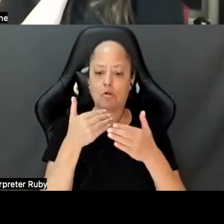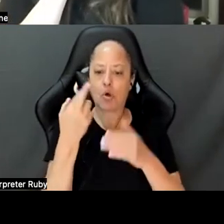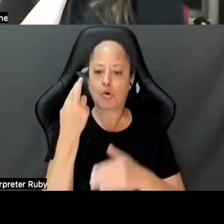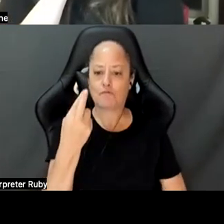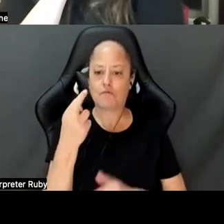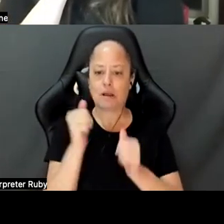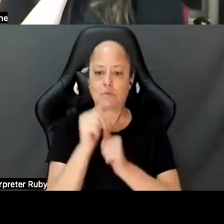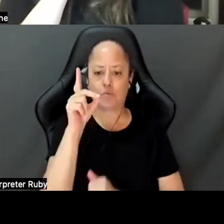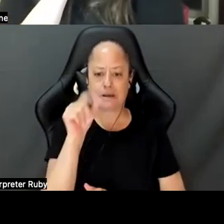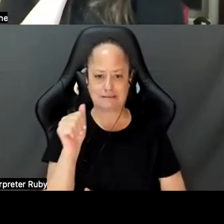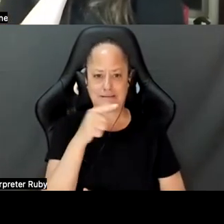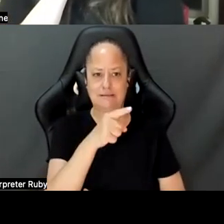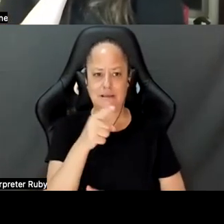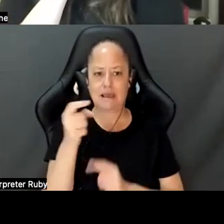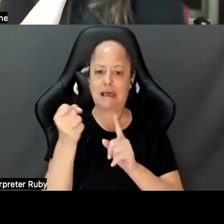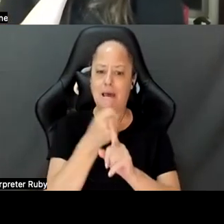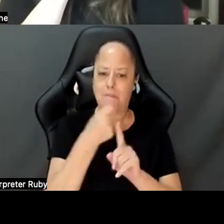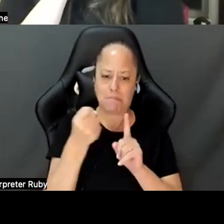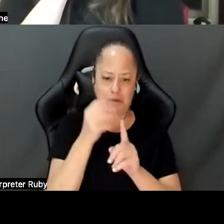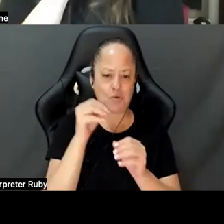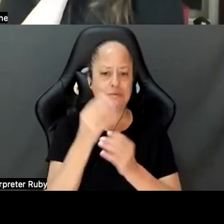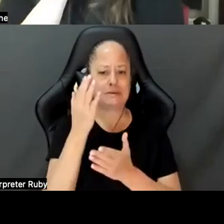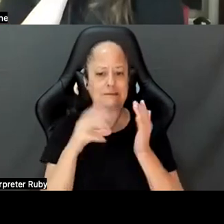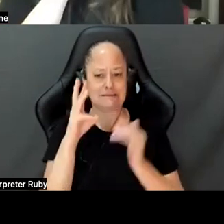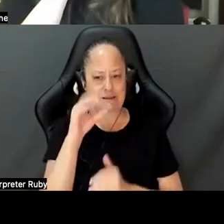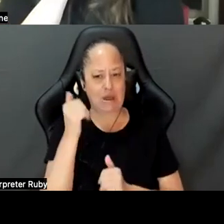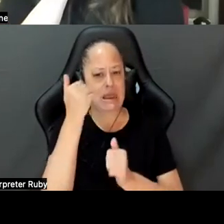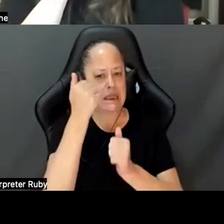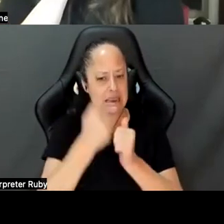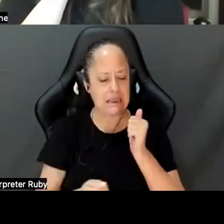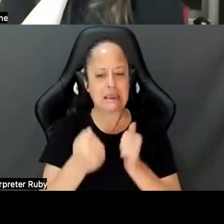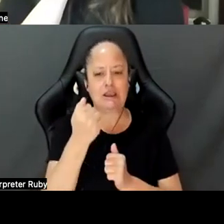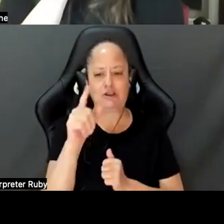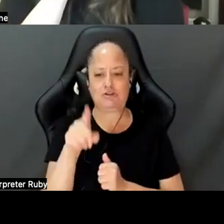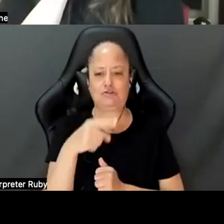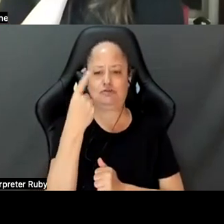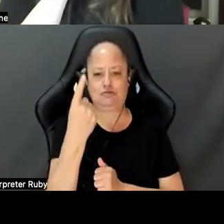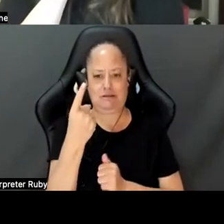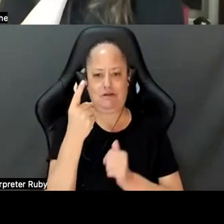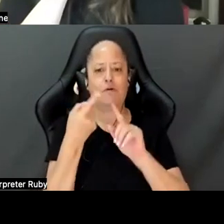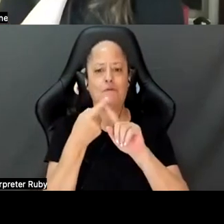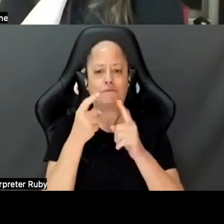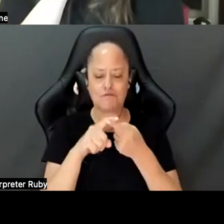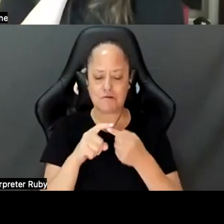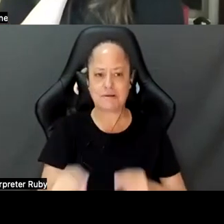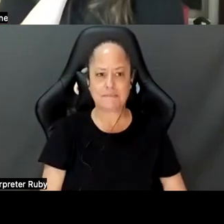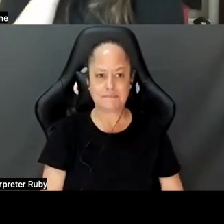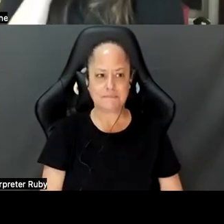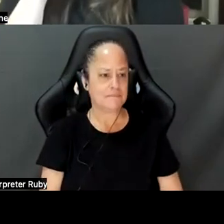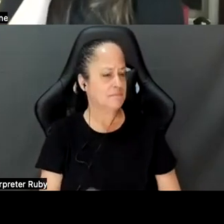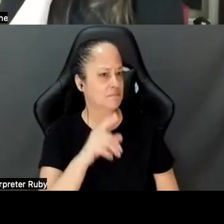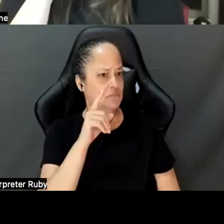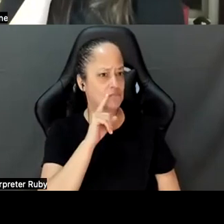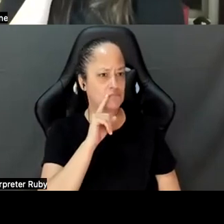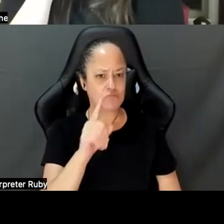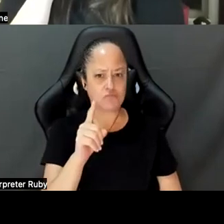had has been abused in some way. Every single one. And that's a